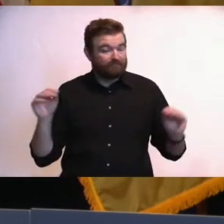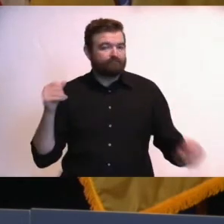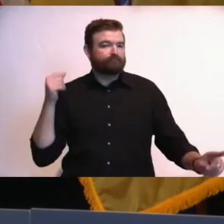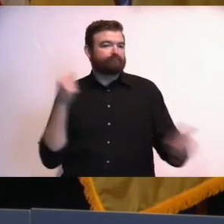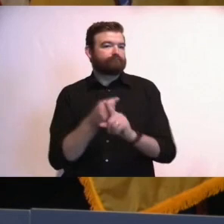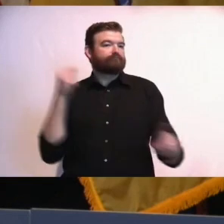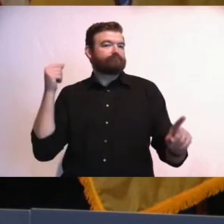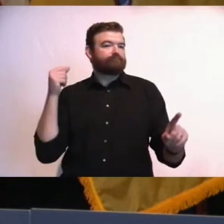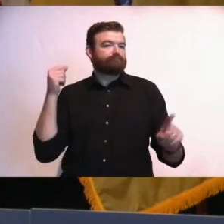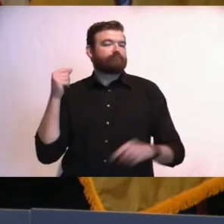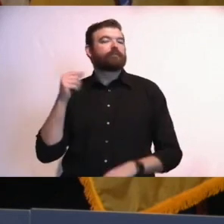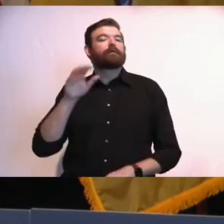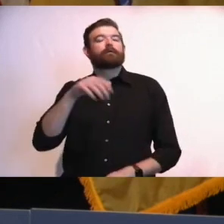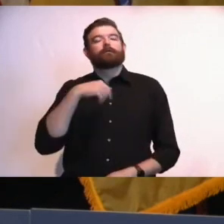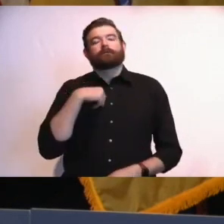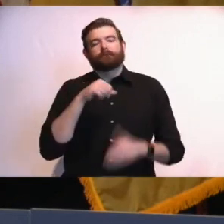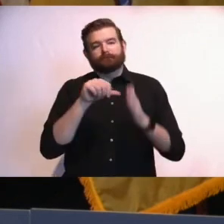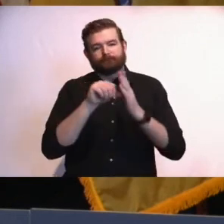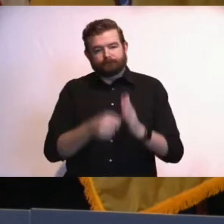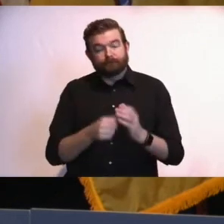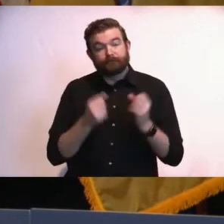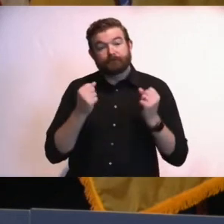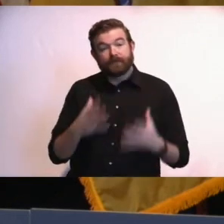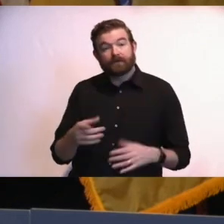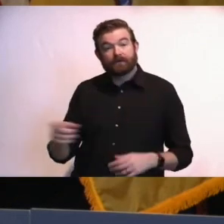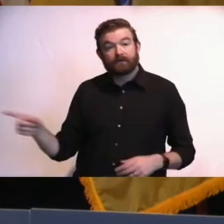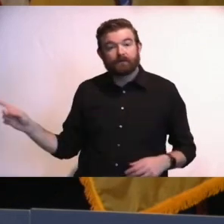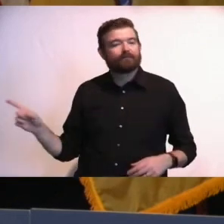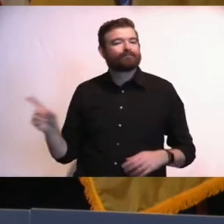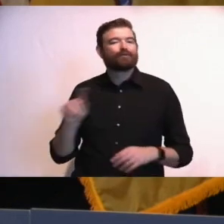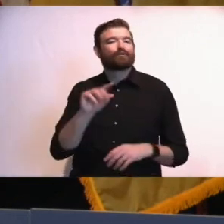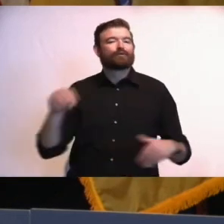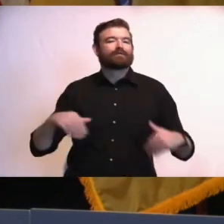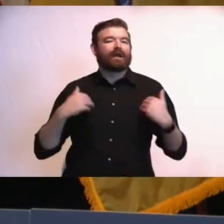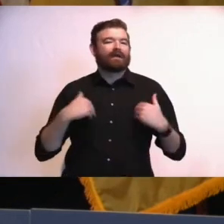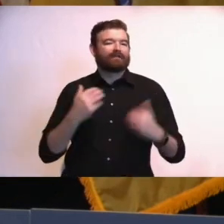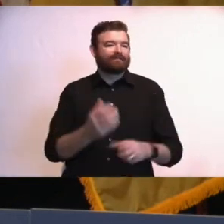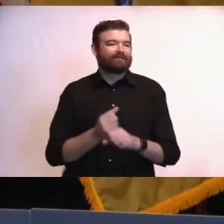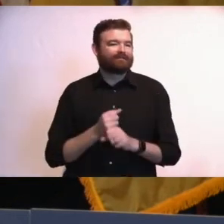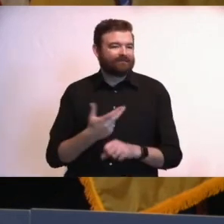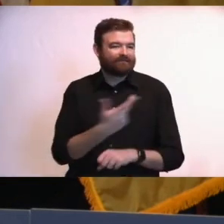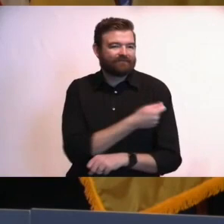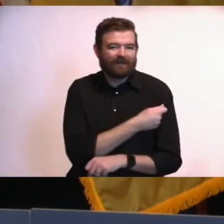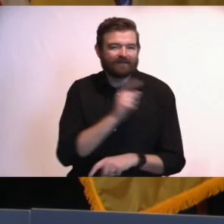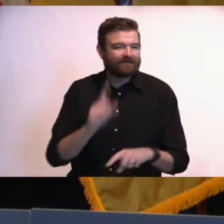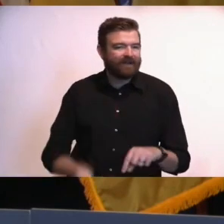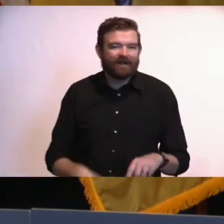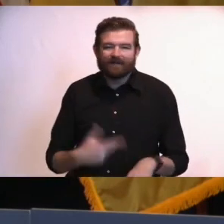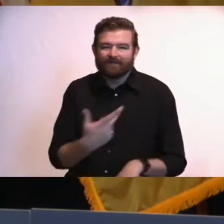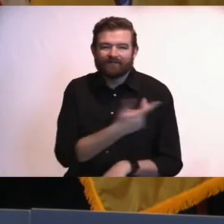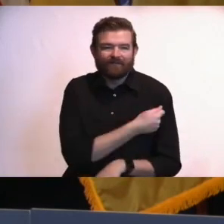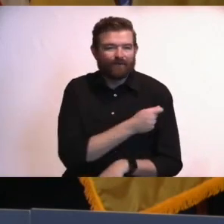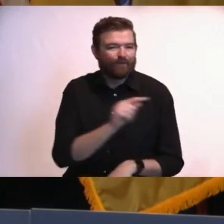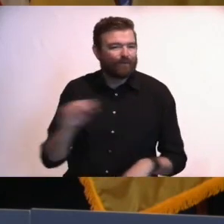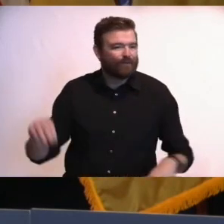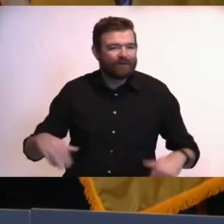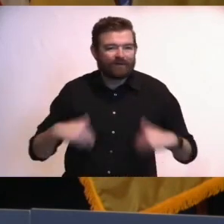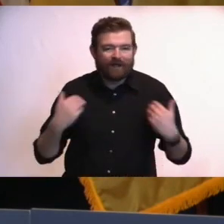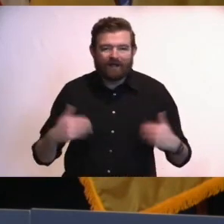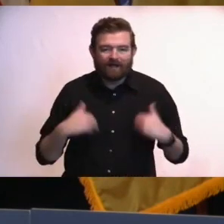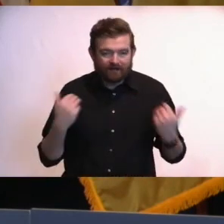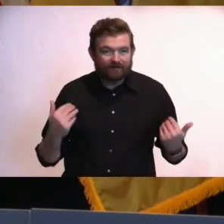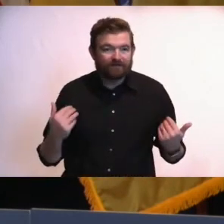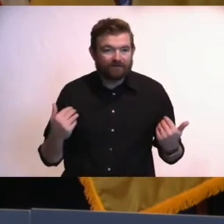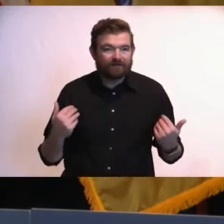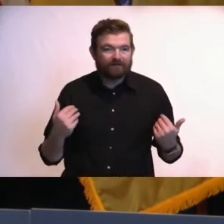just emphasize that many of them are too young to get vaccinated. So it's very important that we have to maintain our vaccine